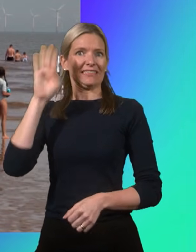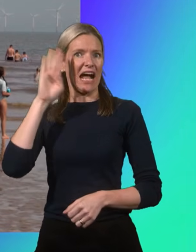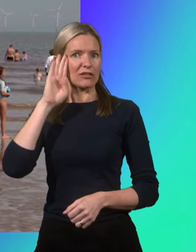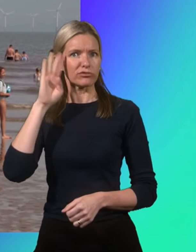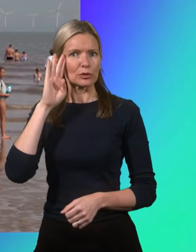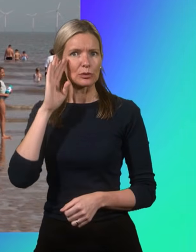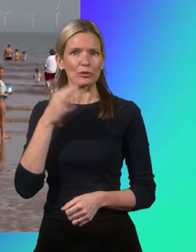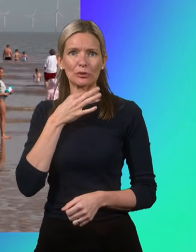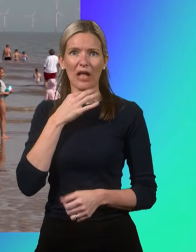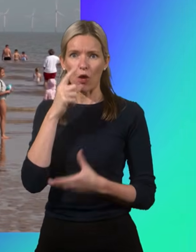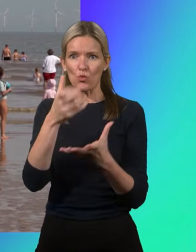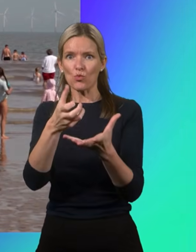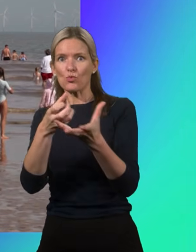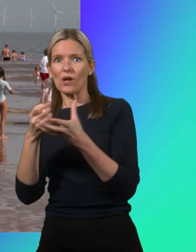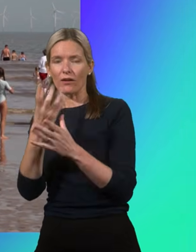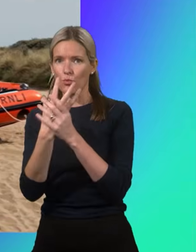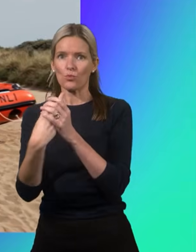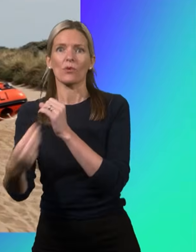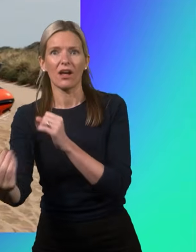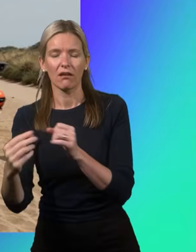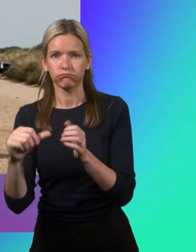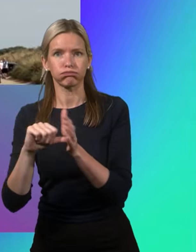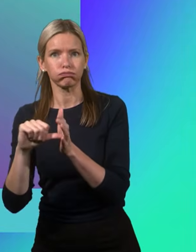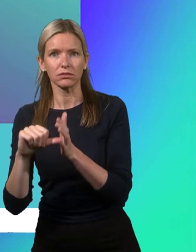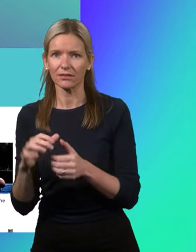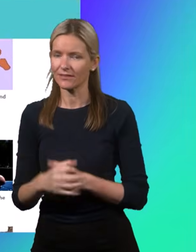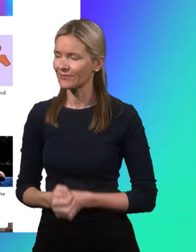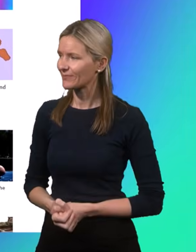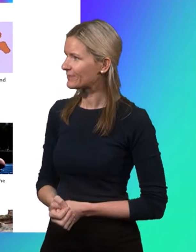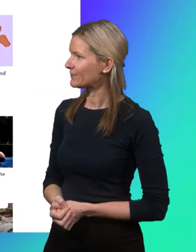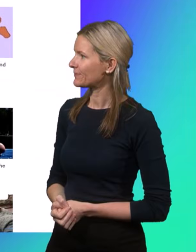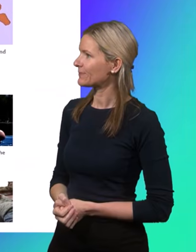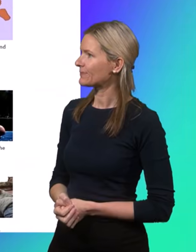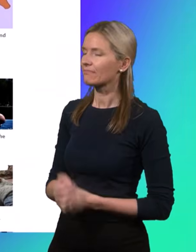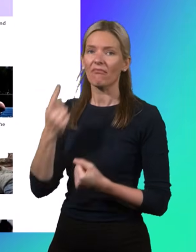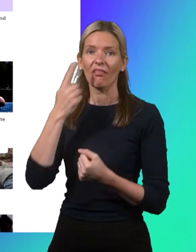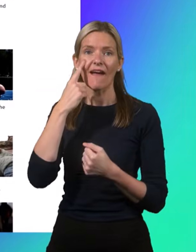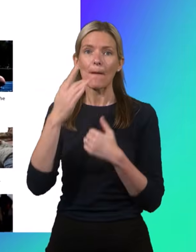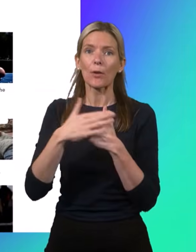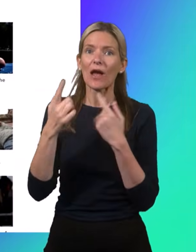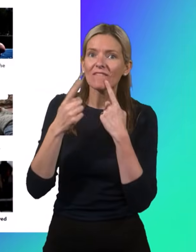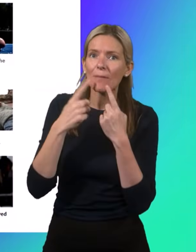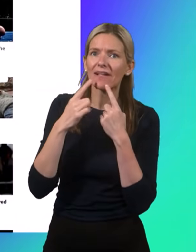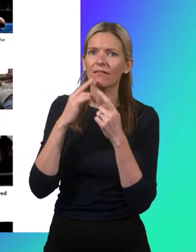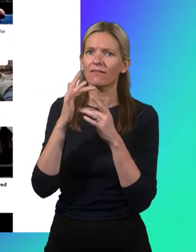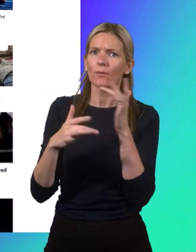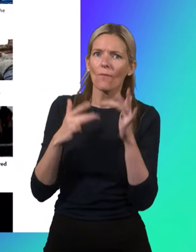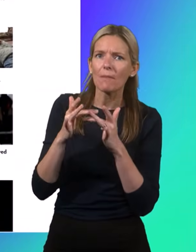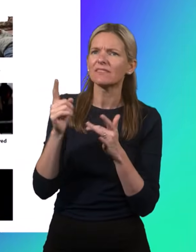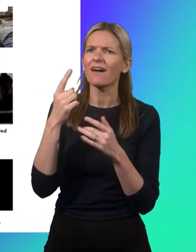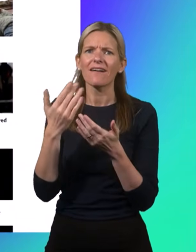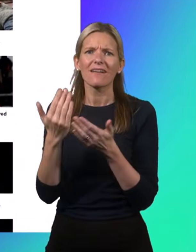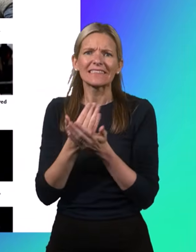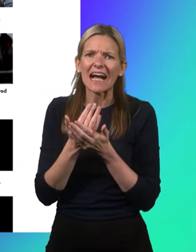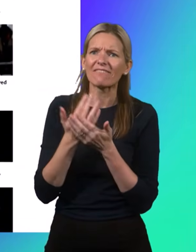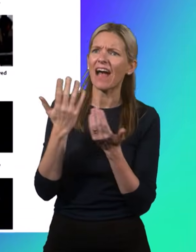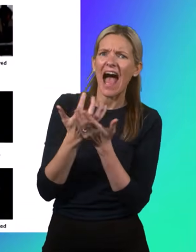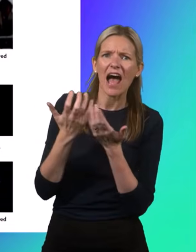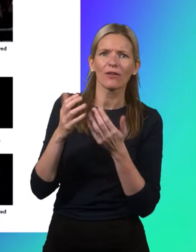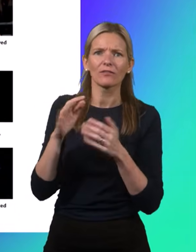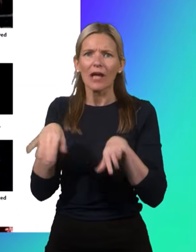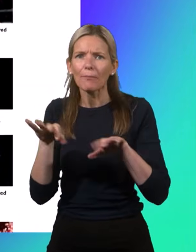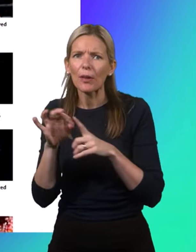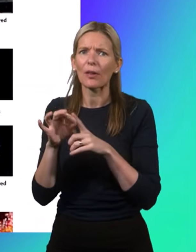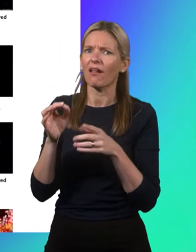things that can injure you beneath the surface. Now, over on the Newsround website, you can read more top tips from charities on how to have